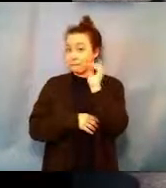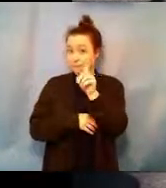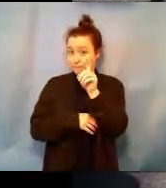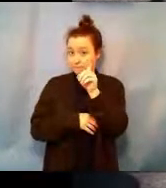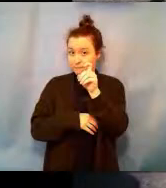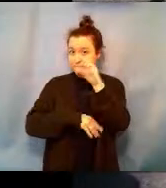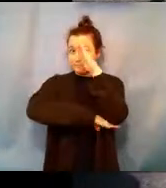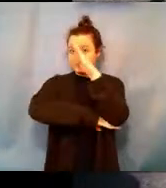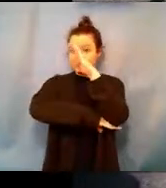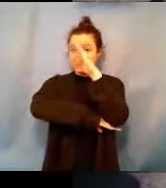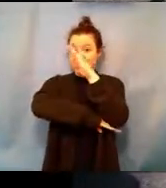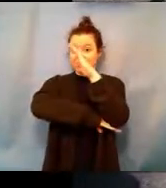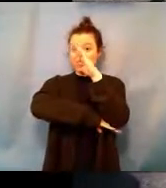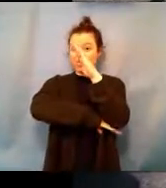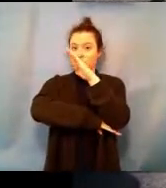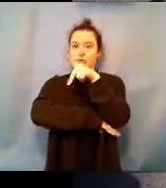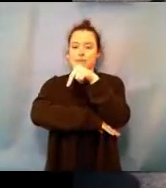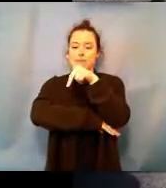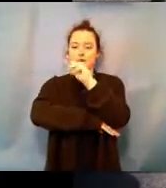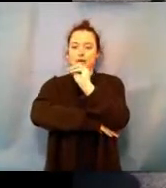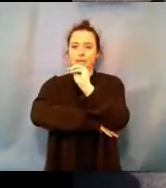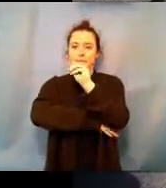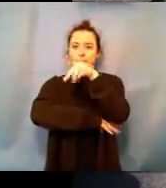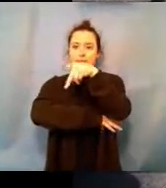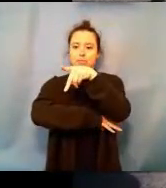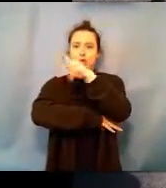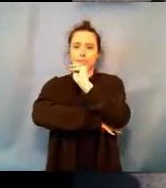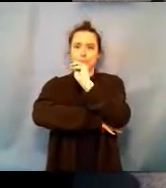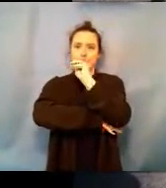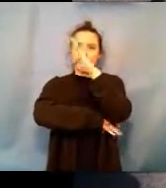We go home after lunch, so that's PM.